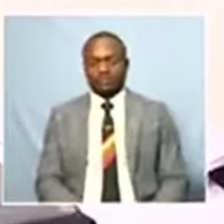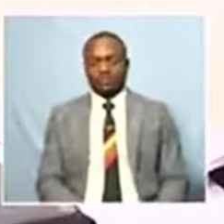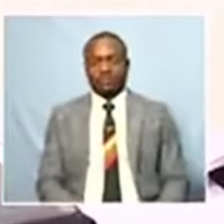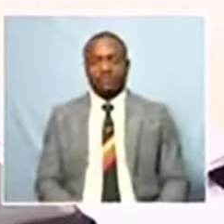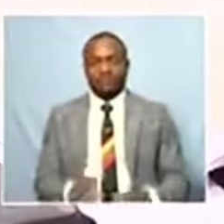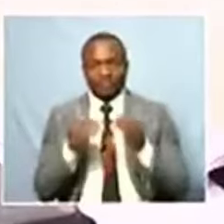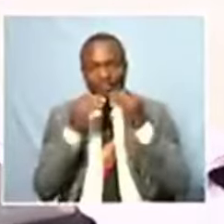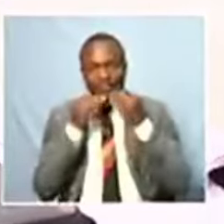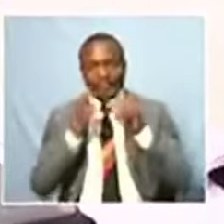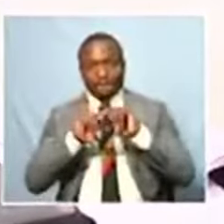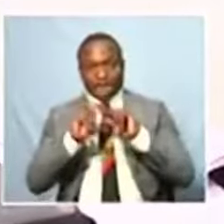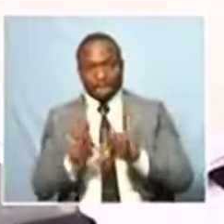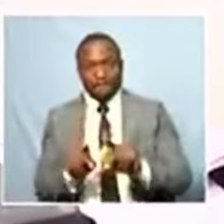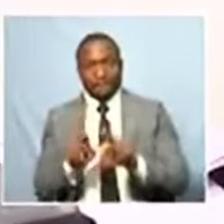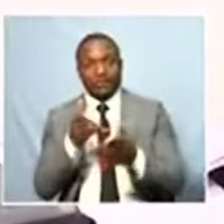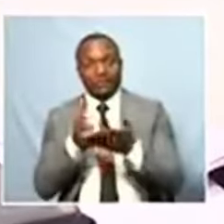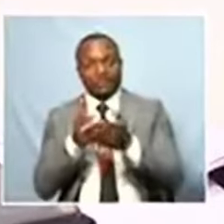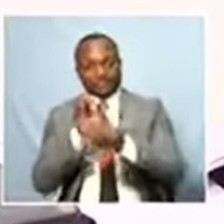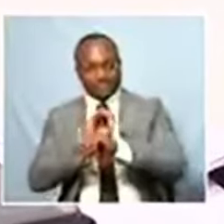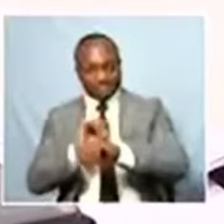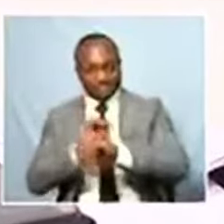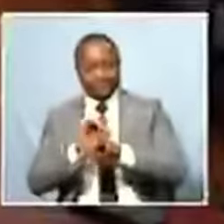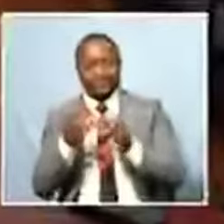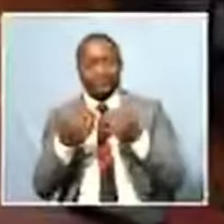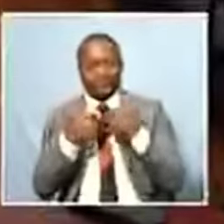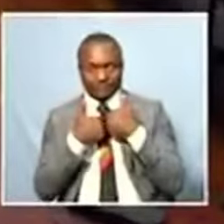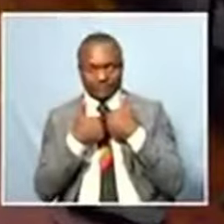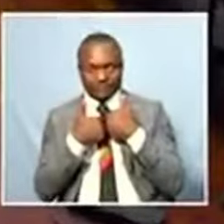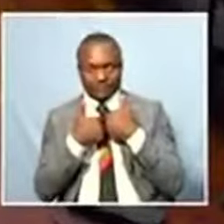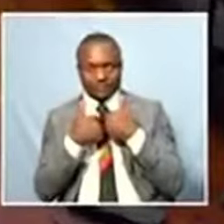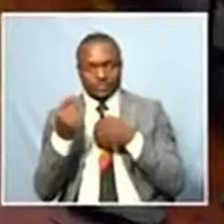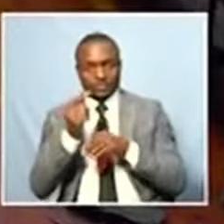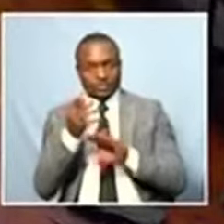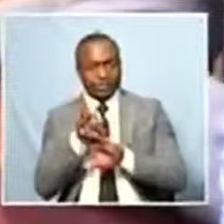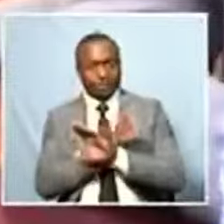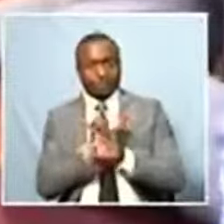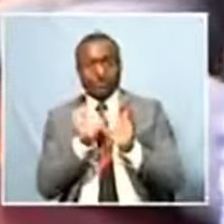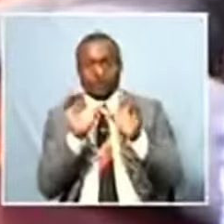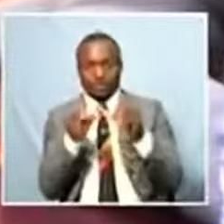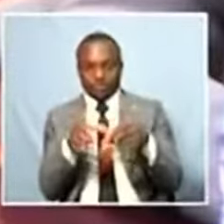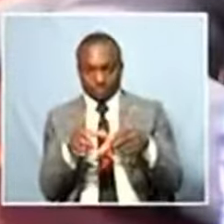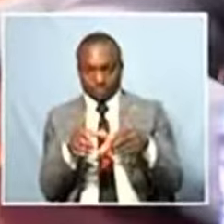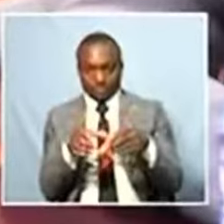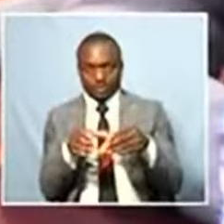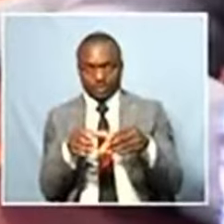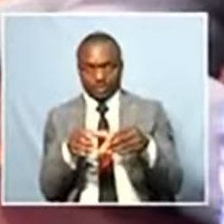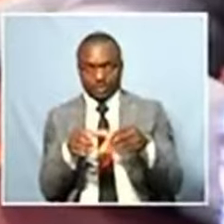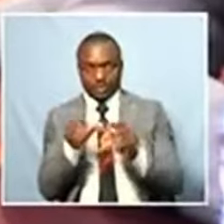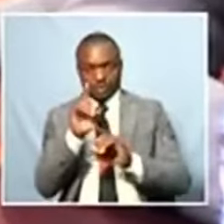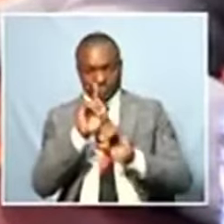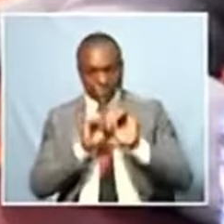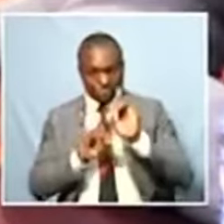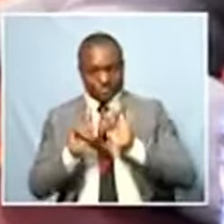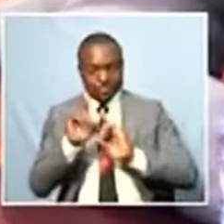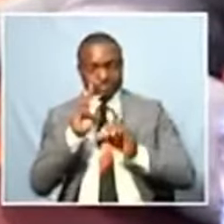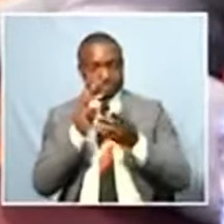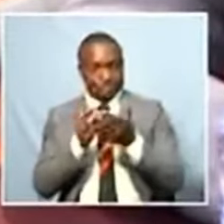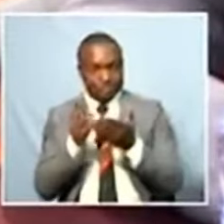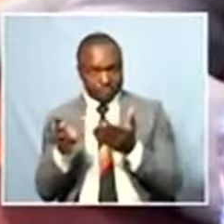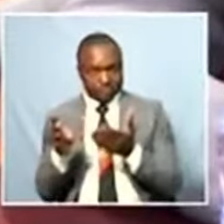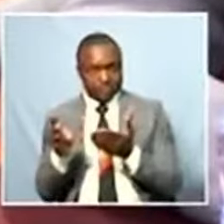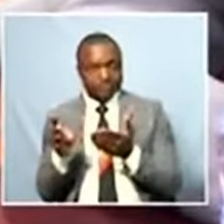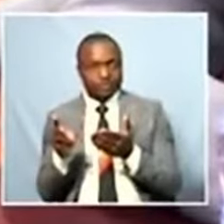Thank you, Chair, for this opportunity we have to appear before the committee to discuss on the matters that